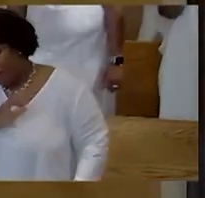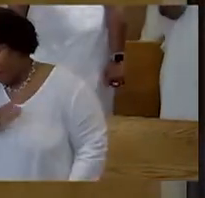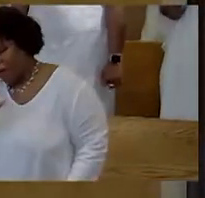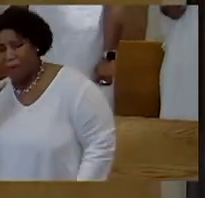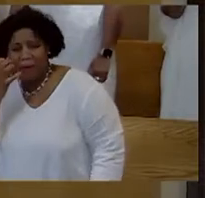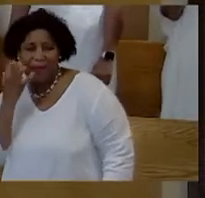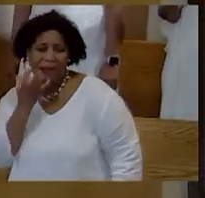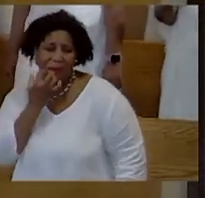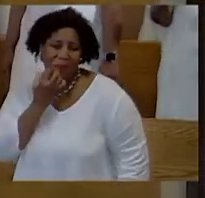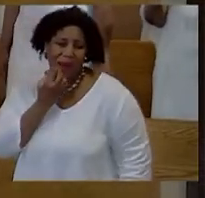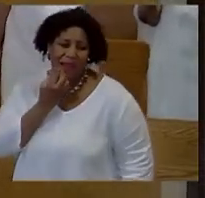precious.